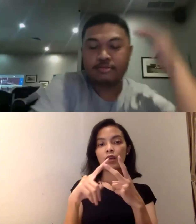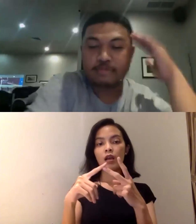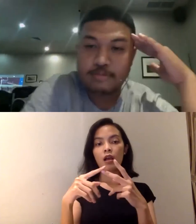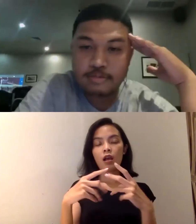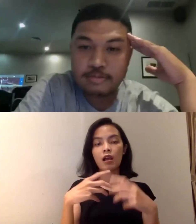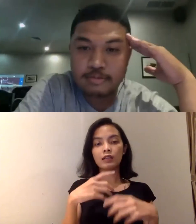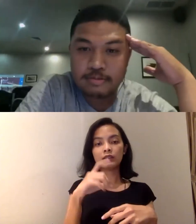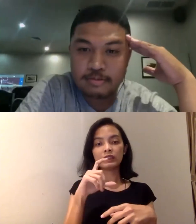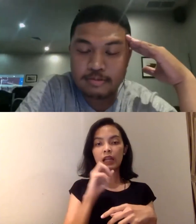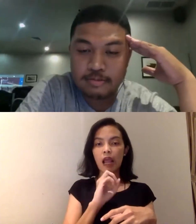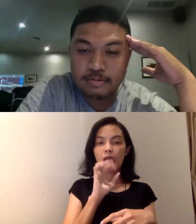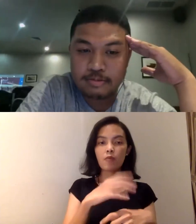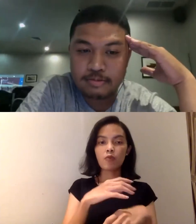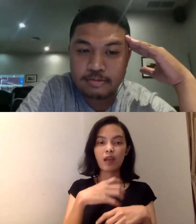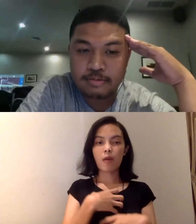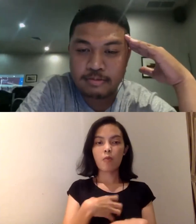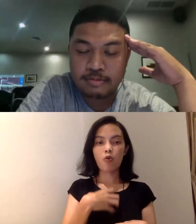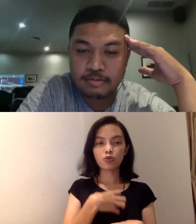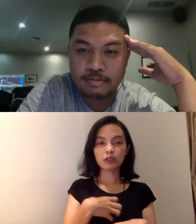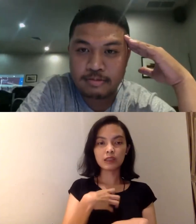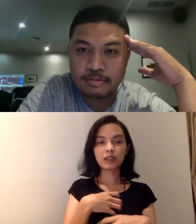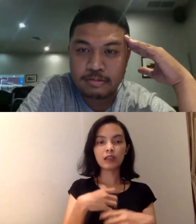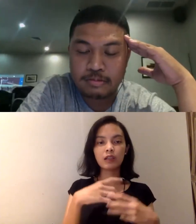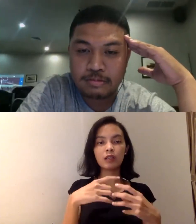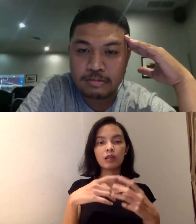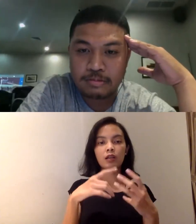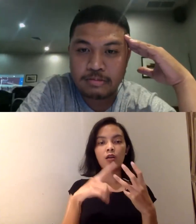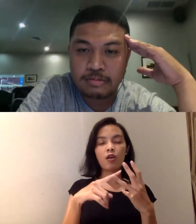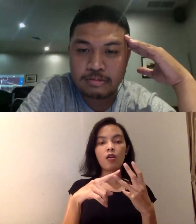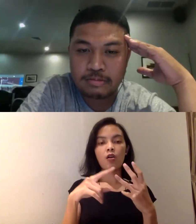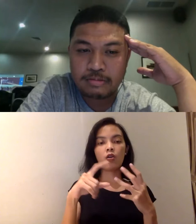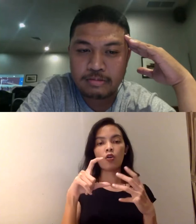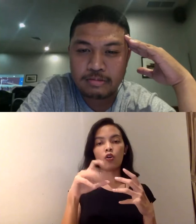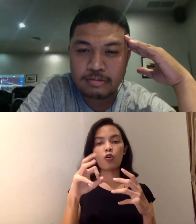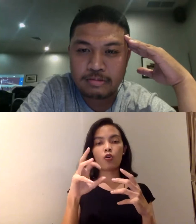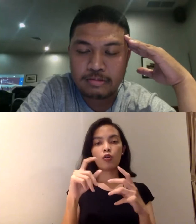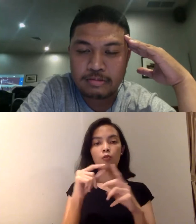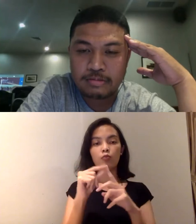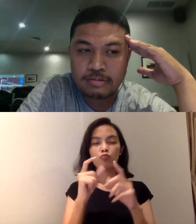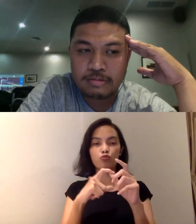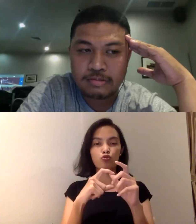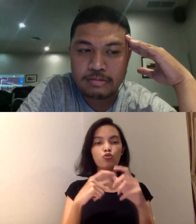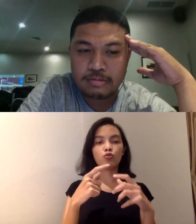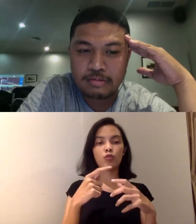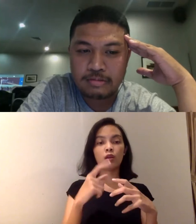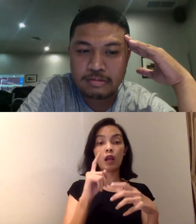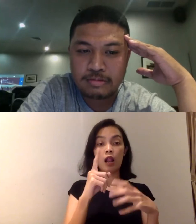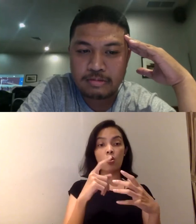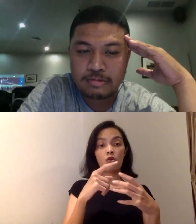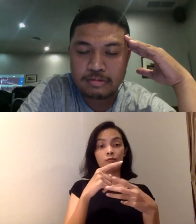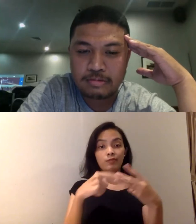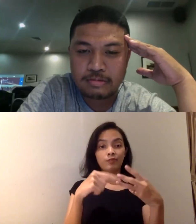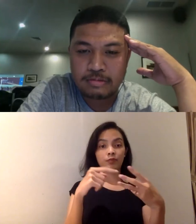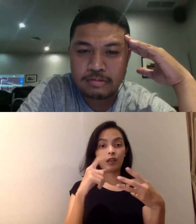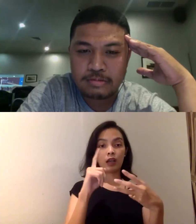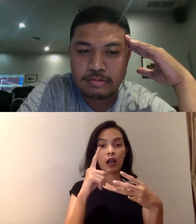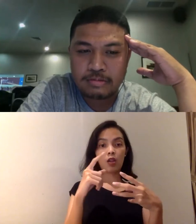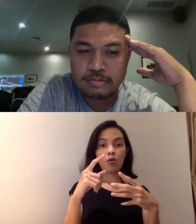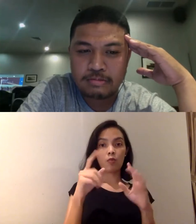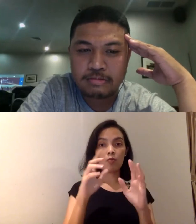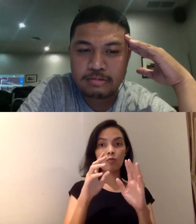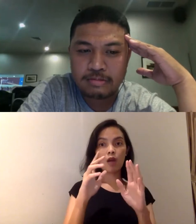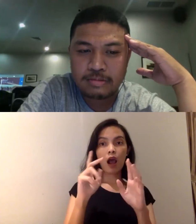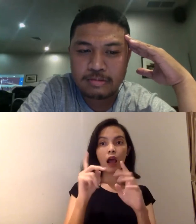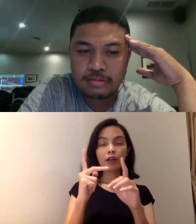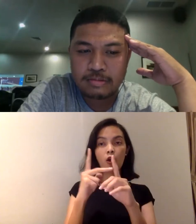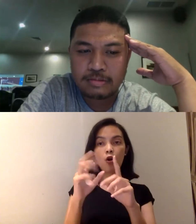responses in hypothalamus, and of those areas that regulates emotions. If we are hijacked by those hormones like